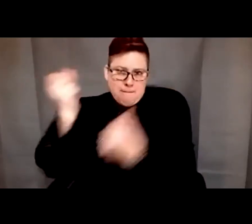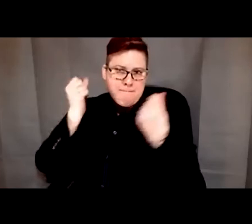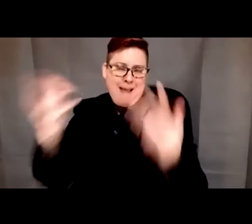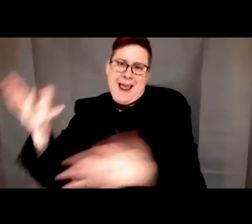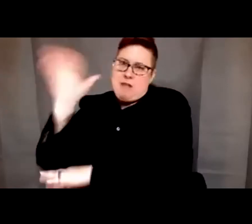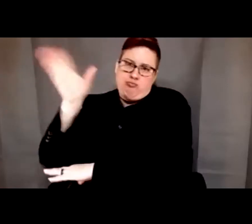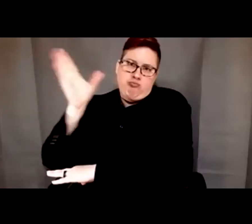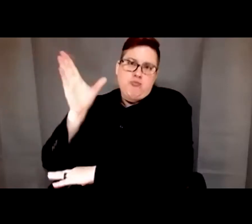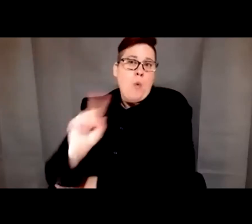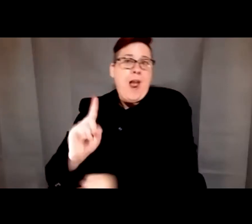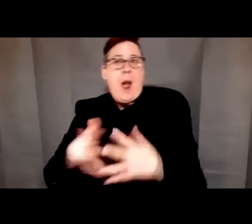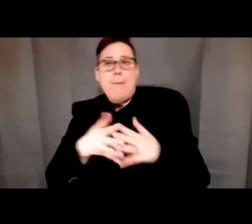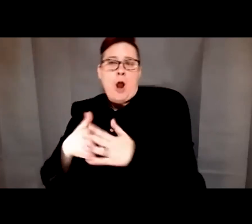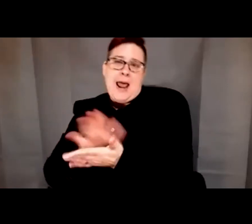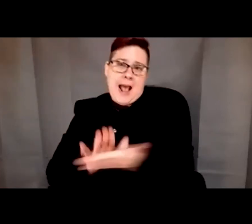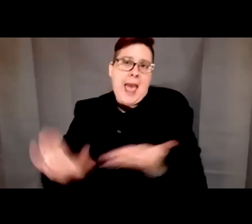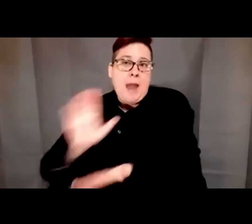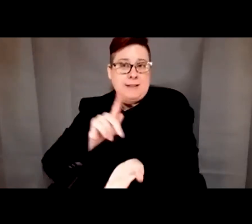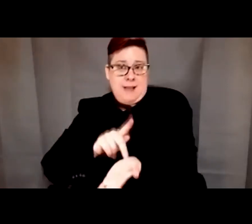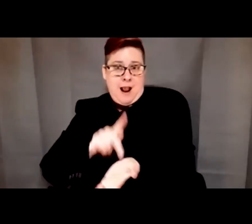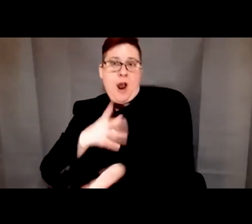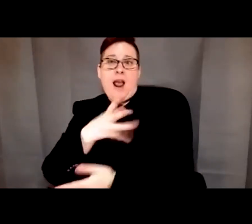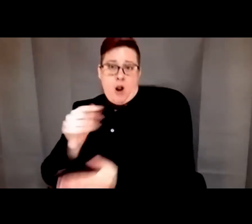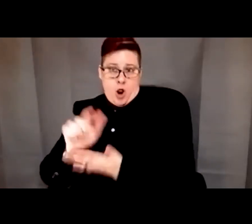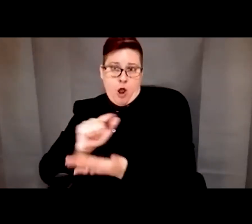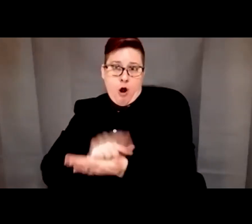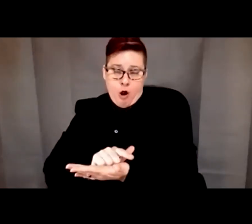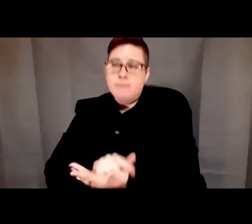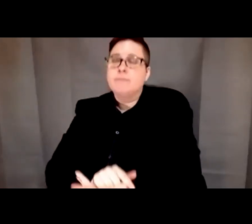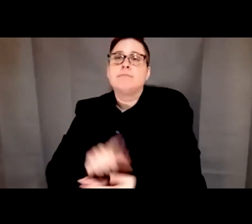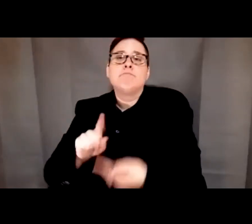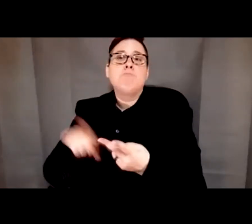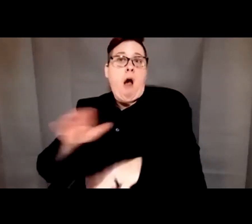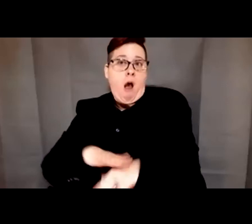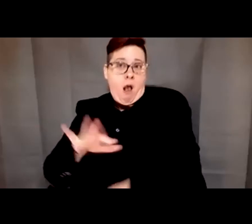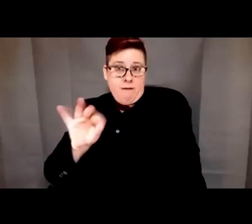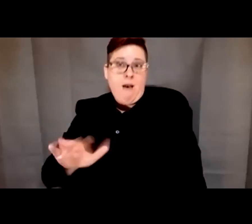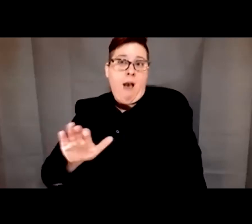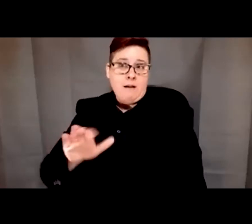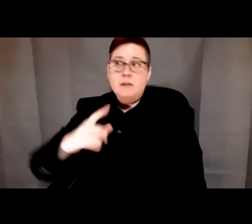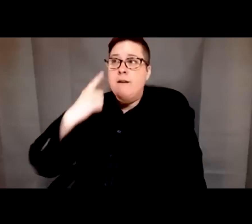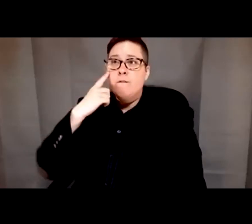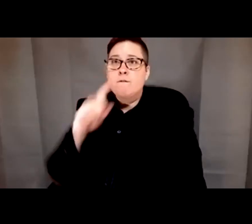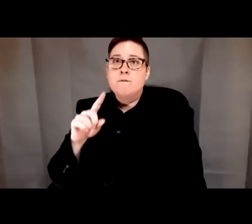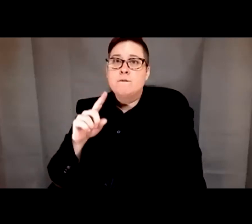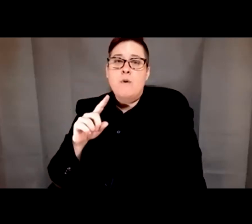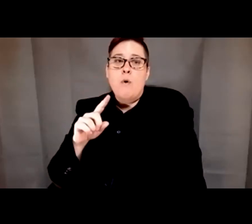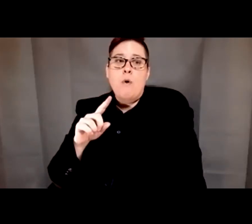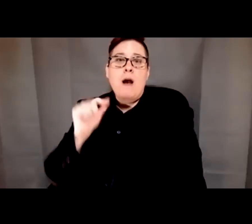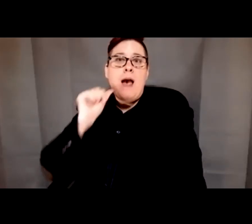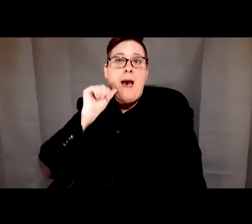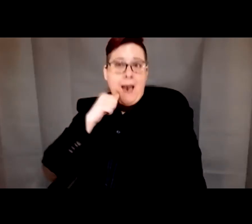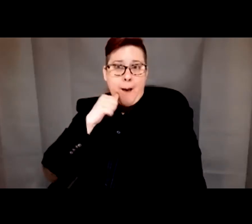lectures at the American Academy of Psychiatry and Law and was on the faculty of the Apple